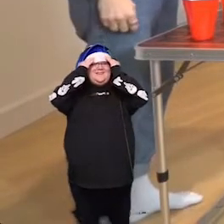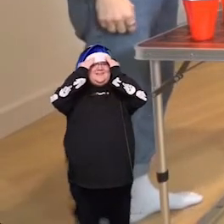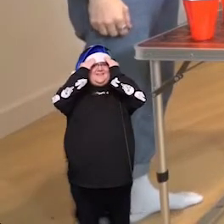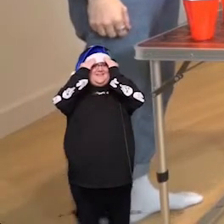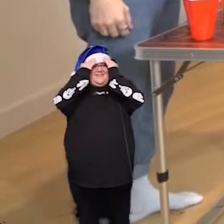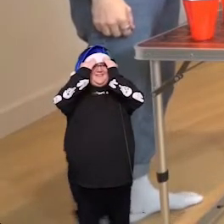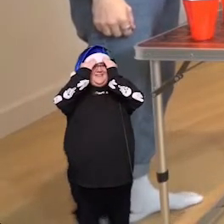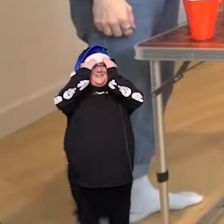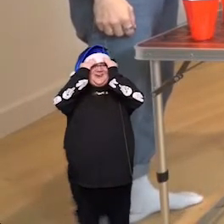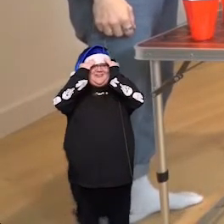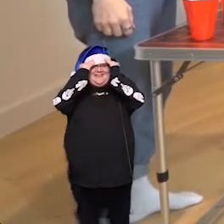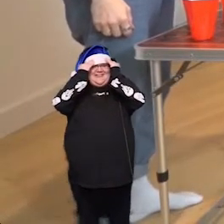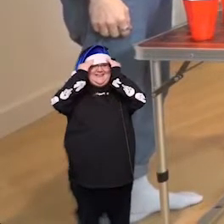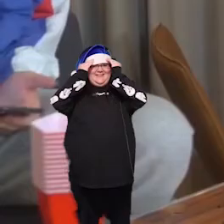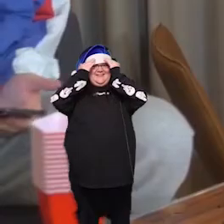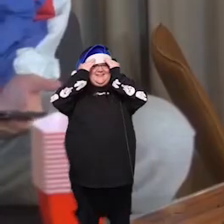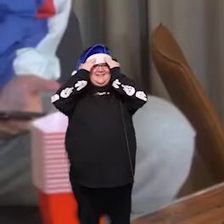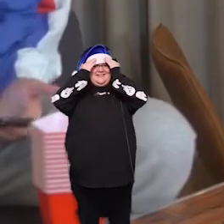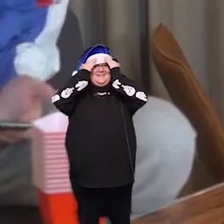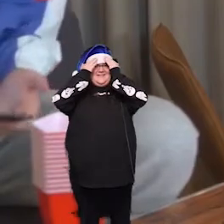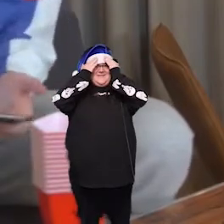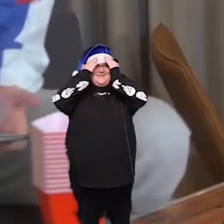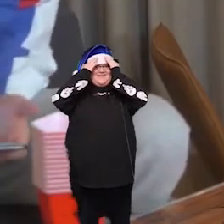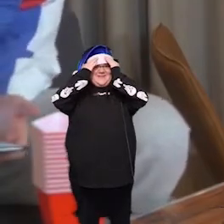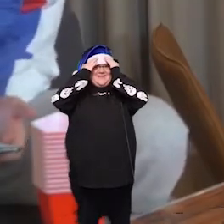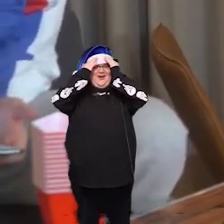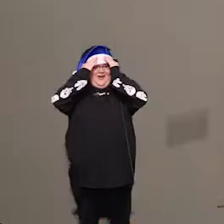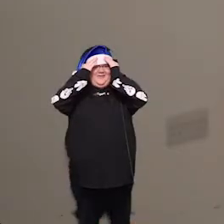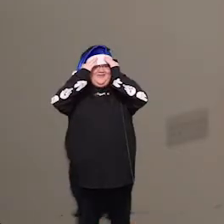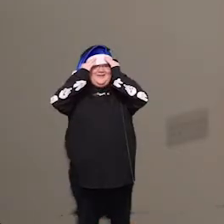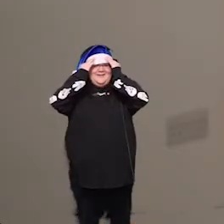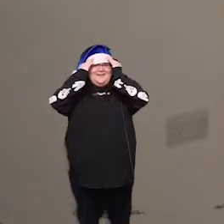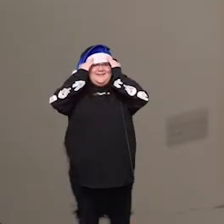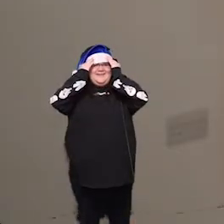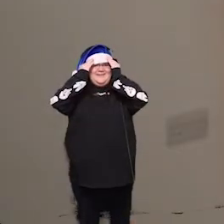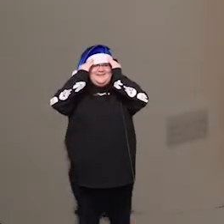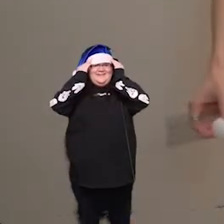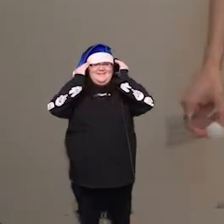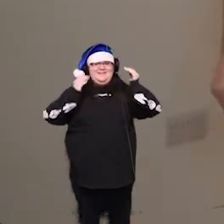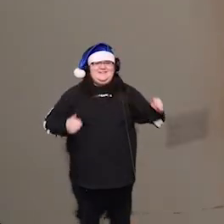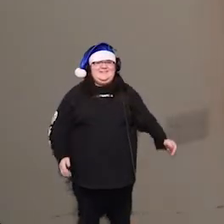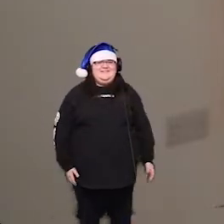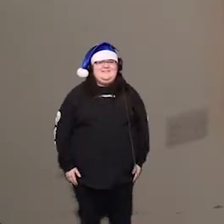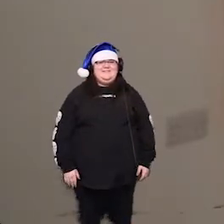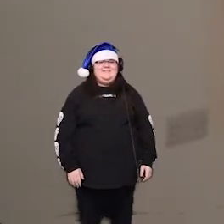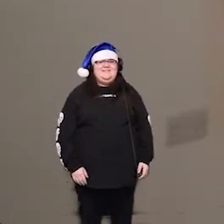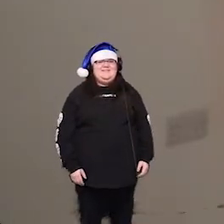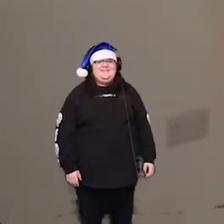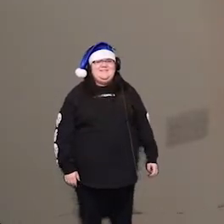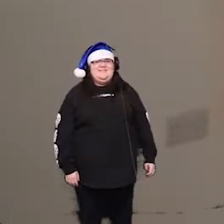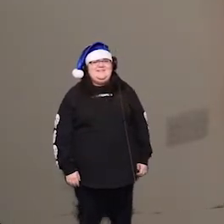Charlie! Do it Charlie! No, that's good, I like that. No! An assumption about you, Lauren.